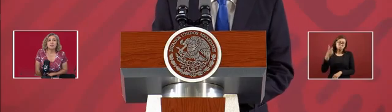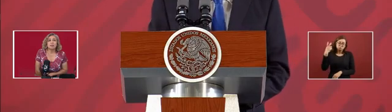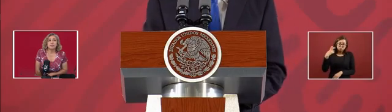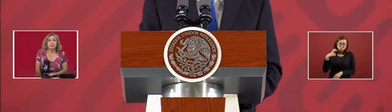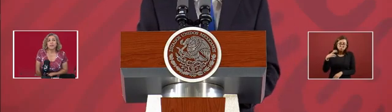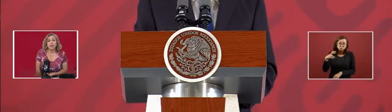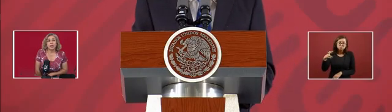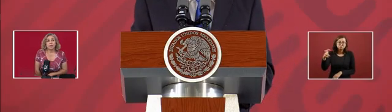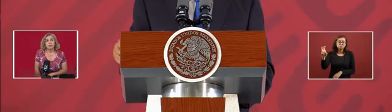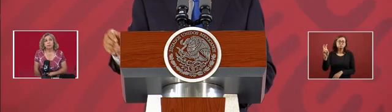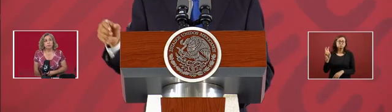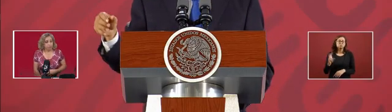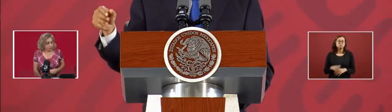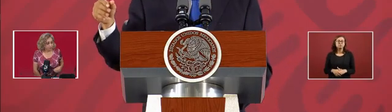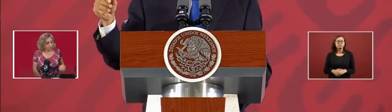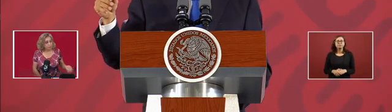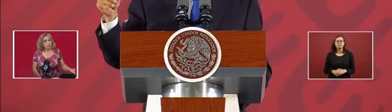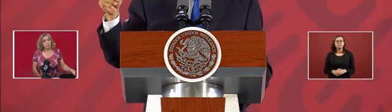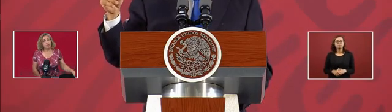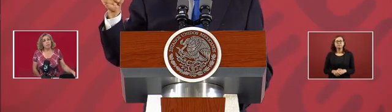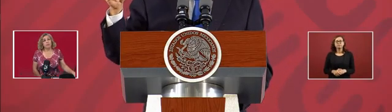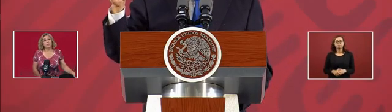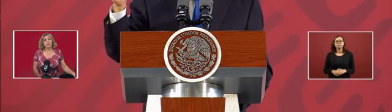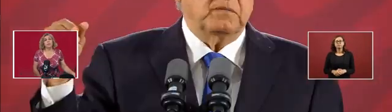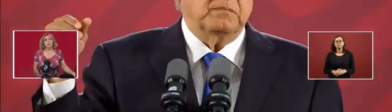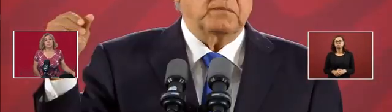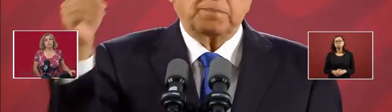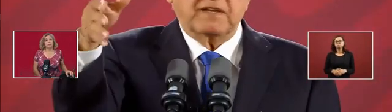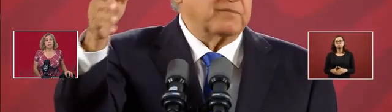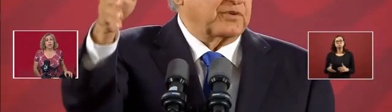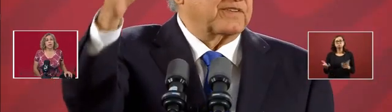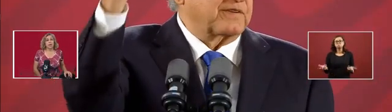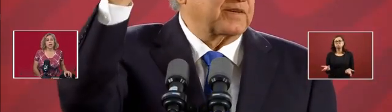because that is a preoccupation, and they've told it to me.